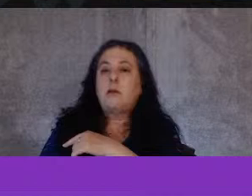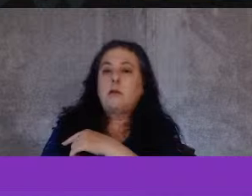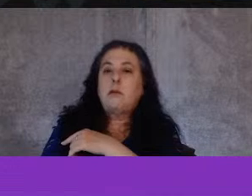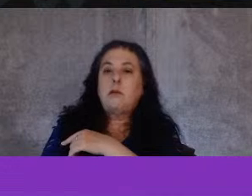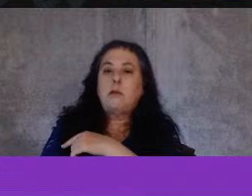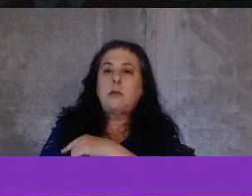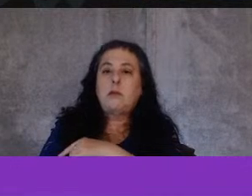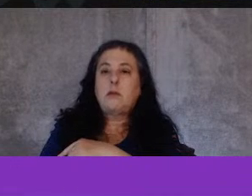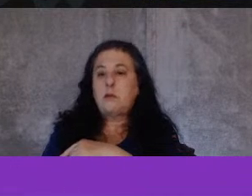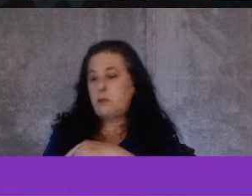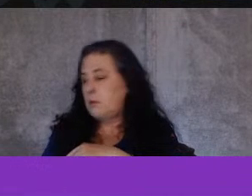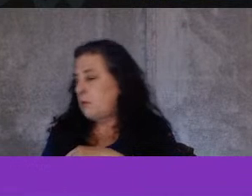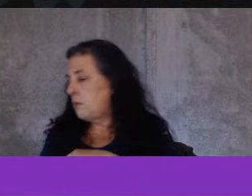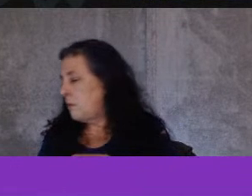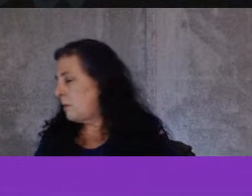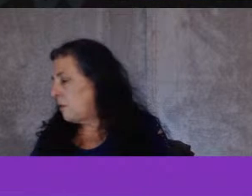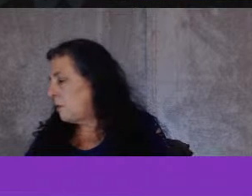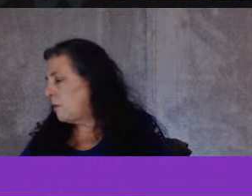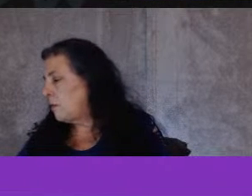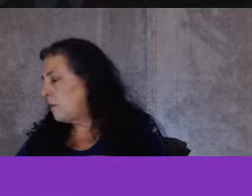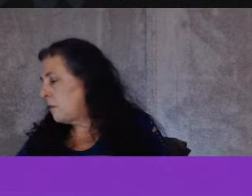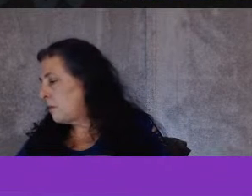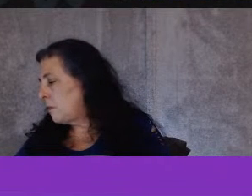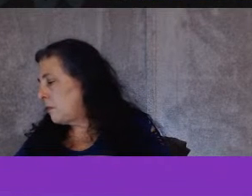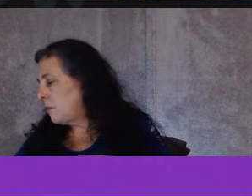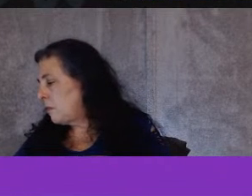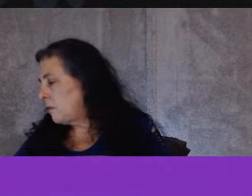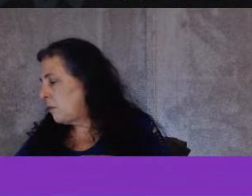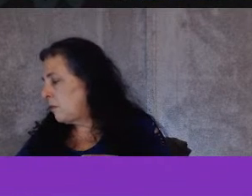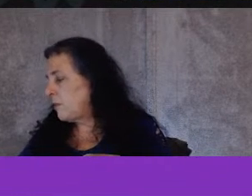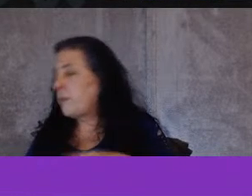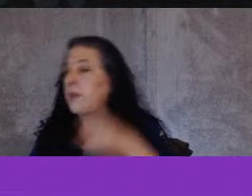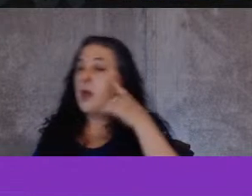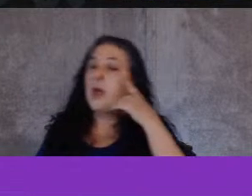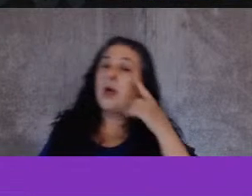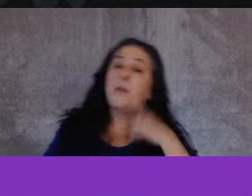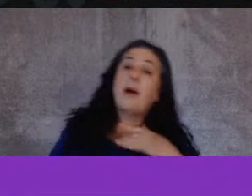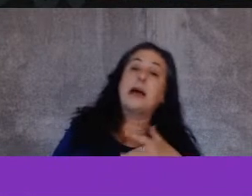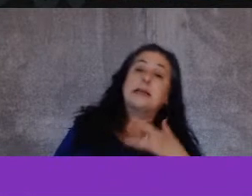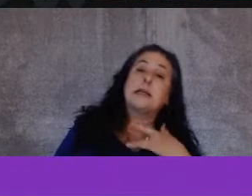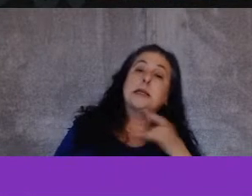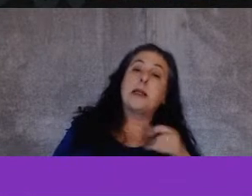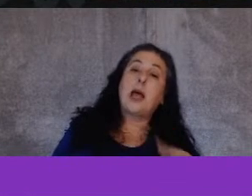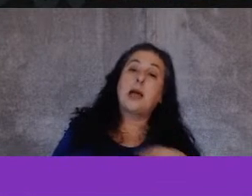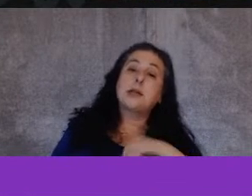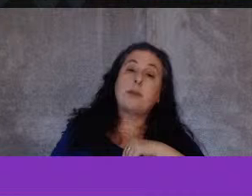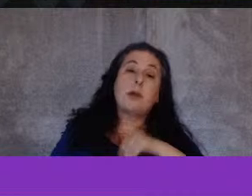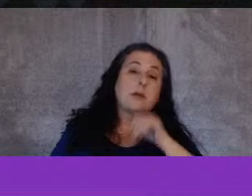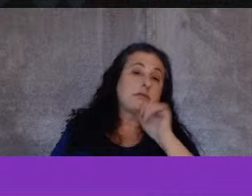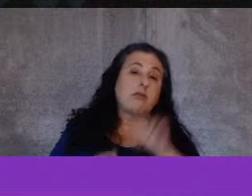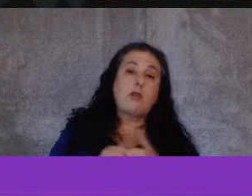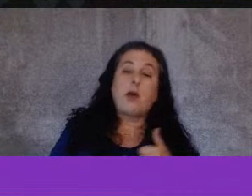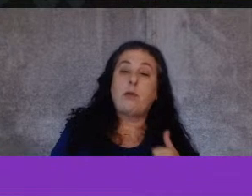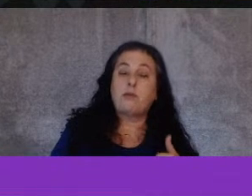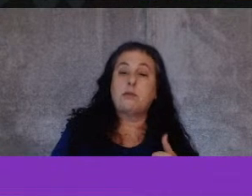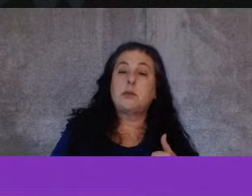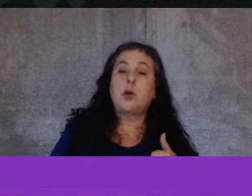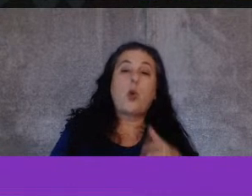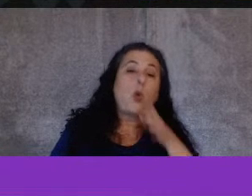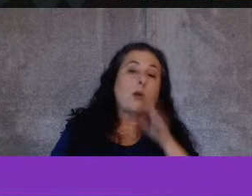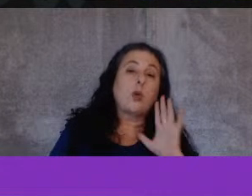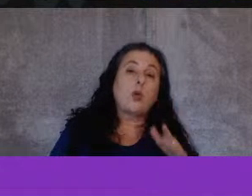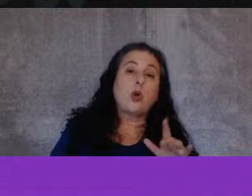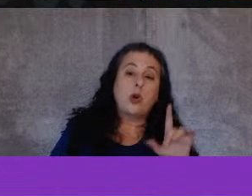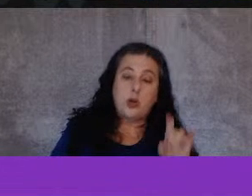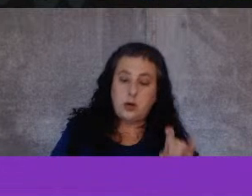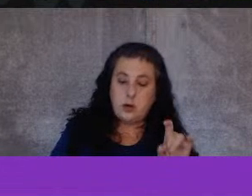bit of a roundabout answer, but I think they sort of, my sense is they accepted the inevitability that women were going to